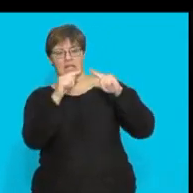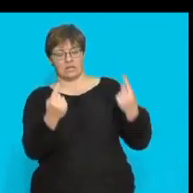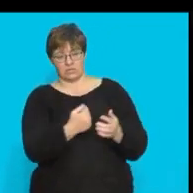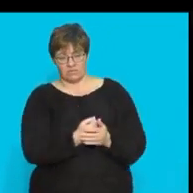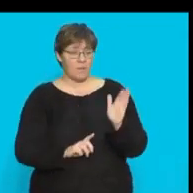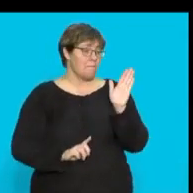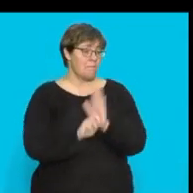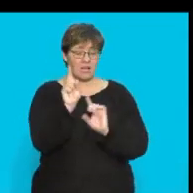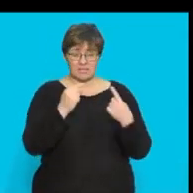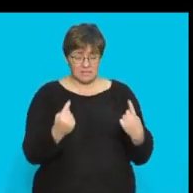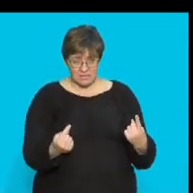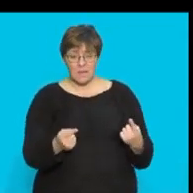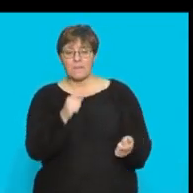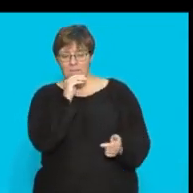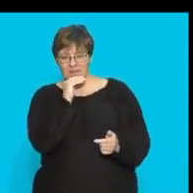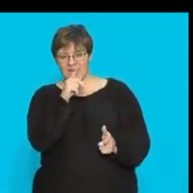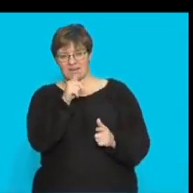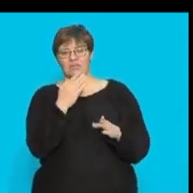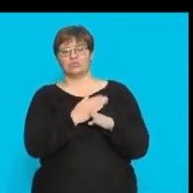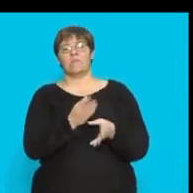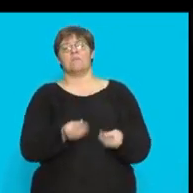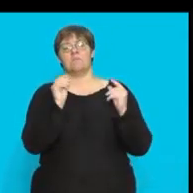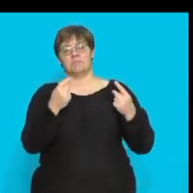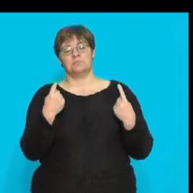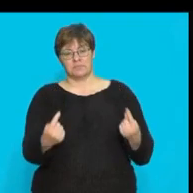if they don't pass, they're not going to get a job.